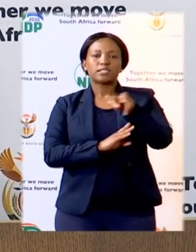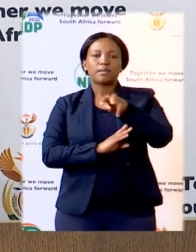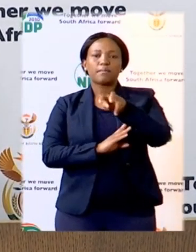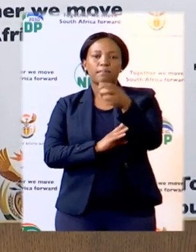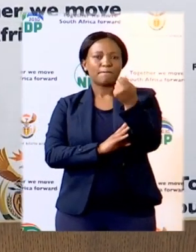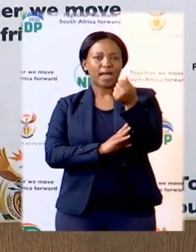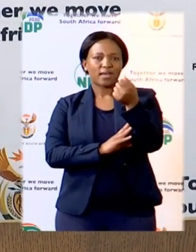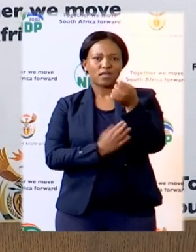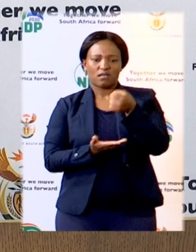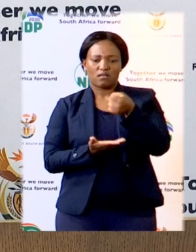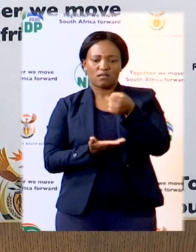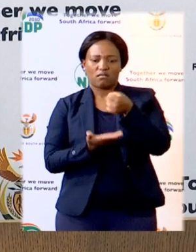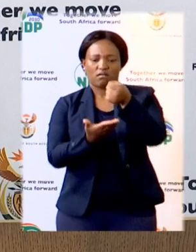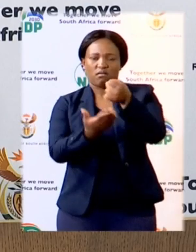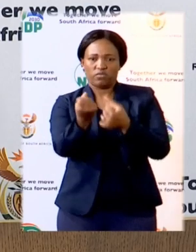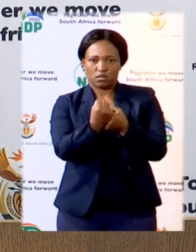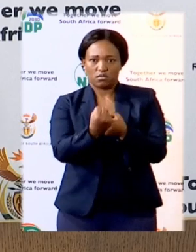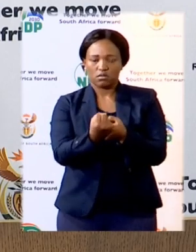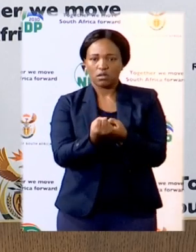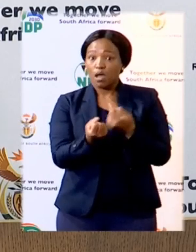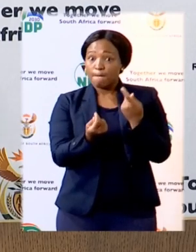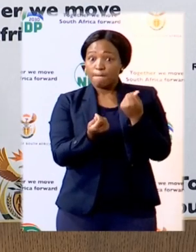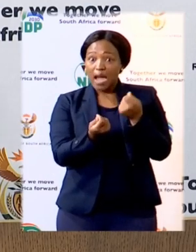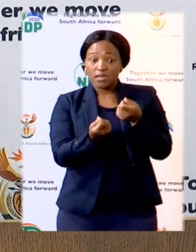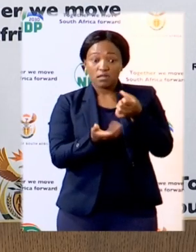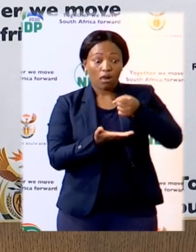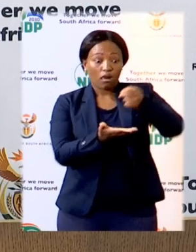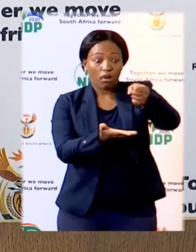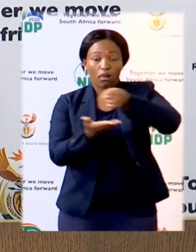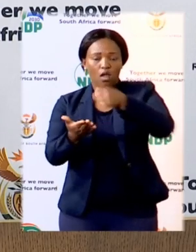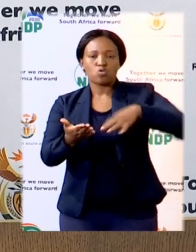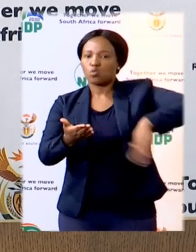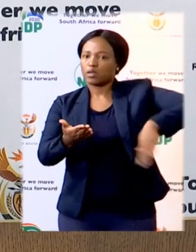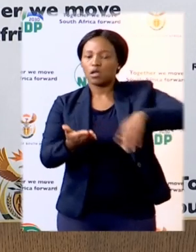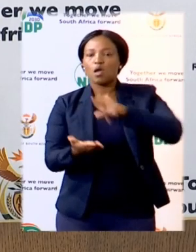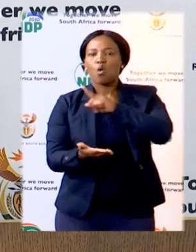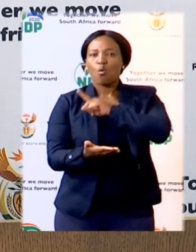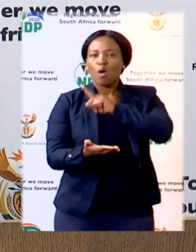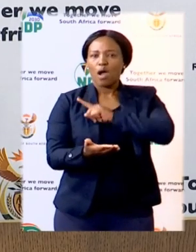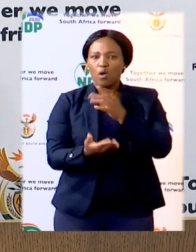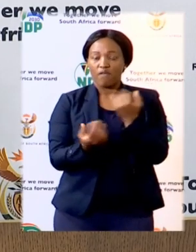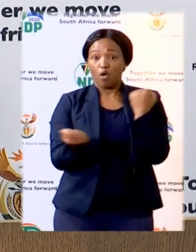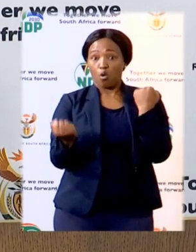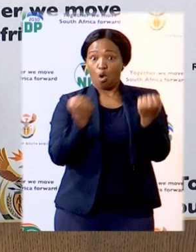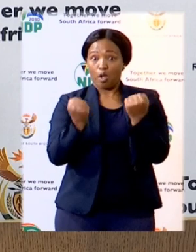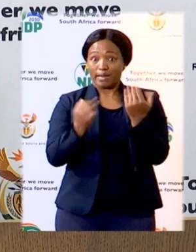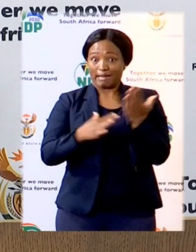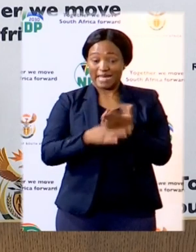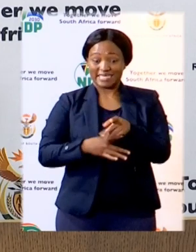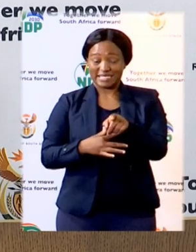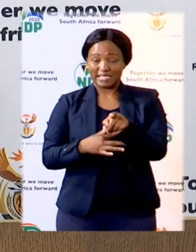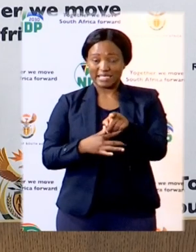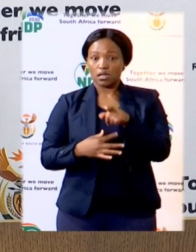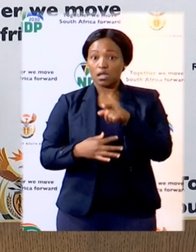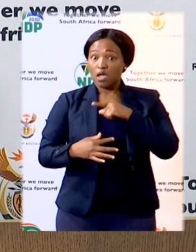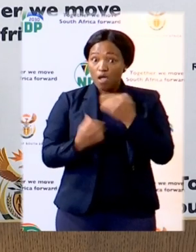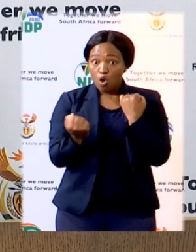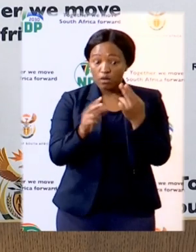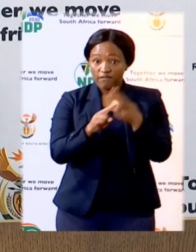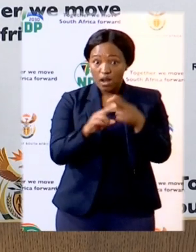Relief Fund. We've not distributed anything due to the court case. As soon as we do have a court outcome, we will